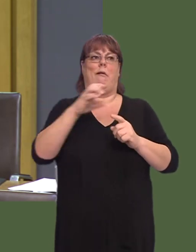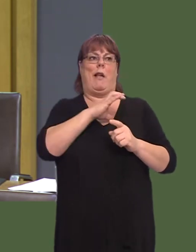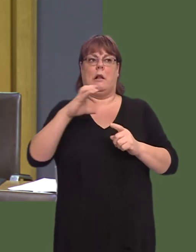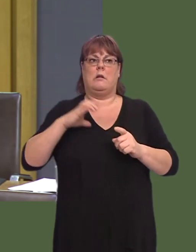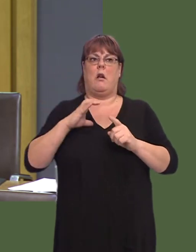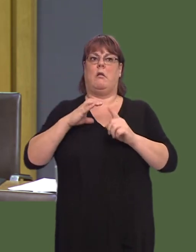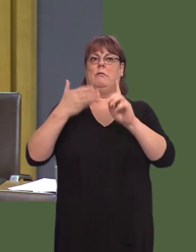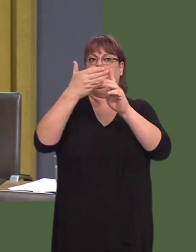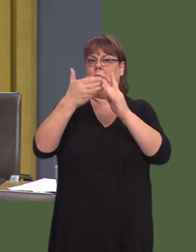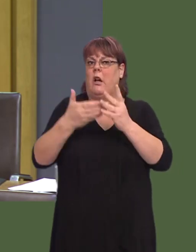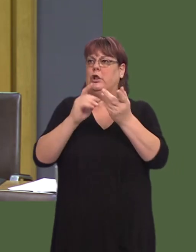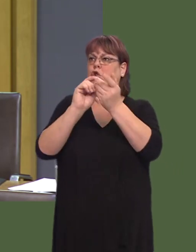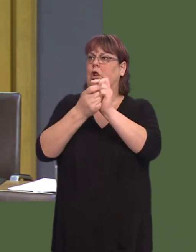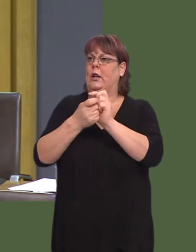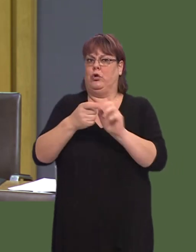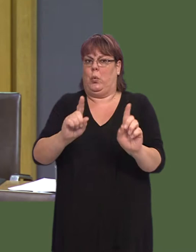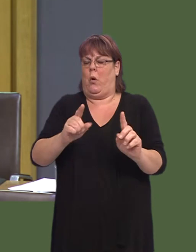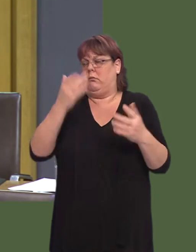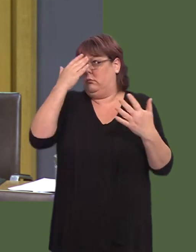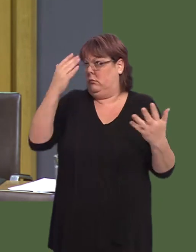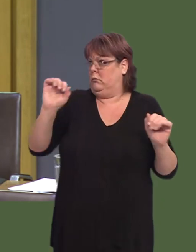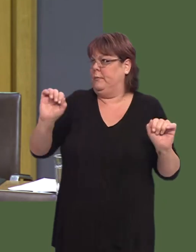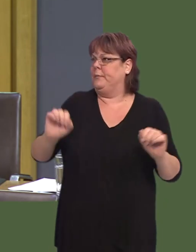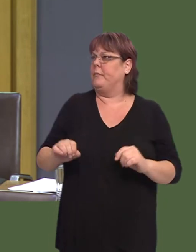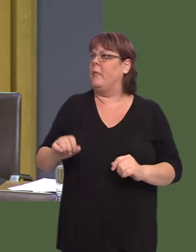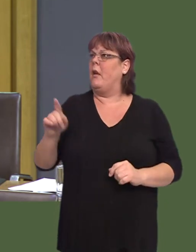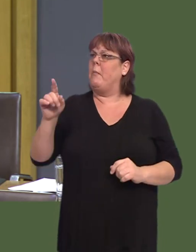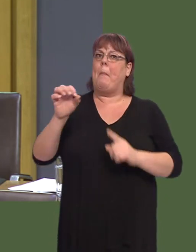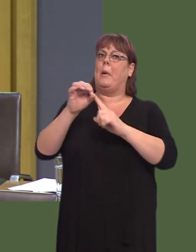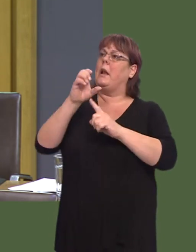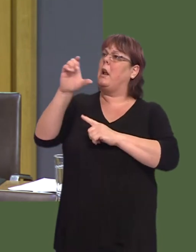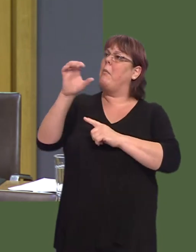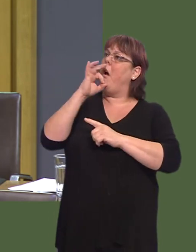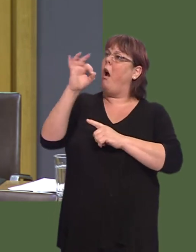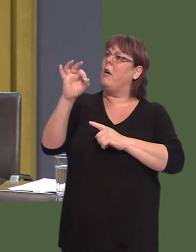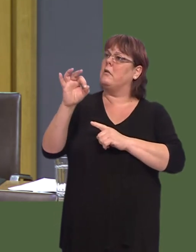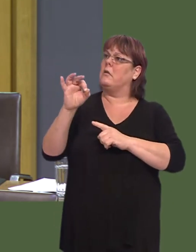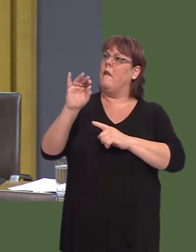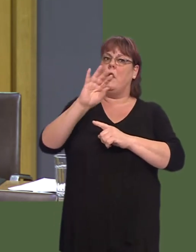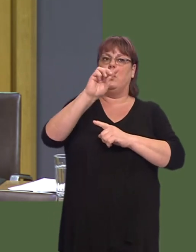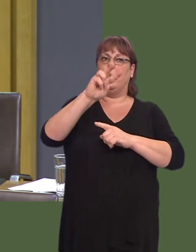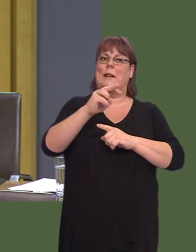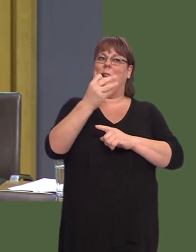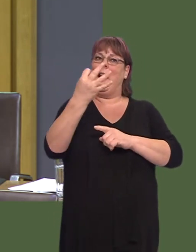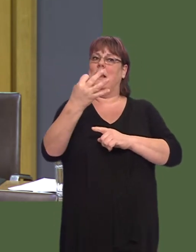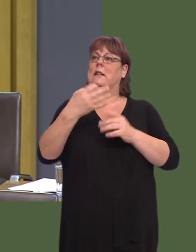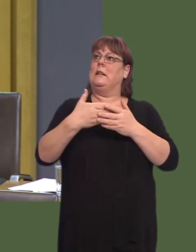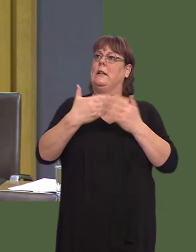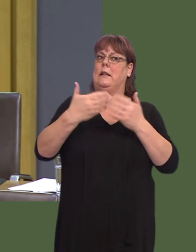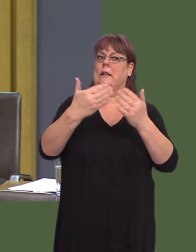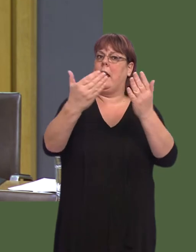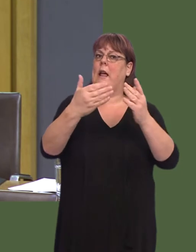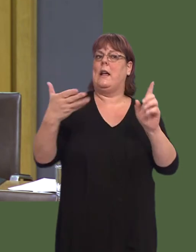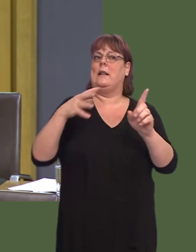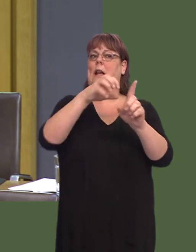were changed, but we don't yet know what to. Yet you still reject Plaid Cymru's call for a 28-day diagnosis